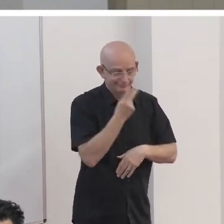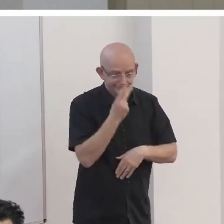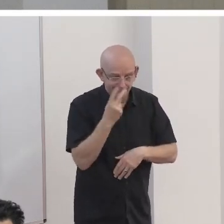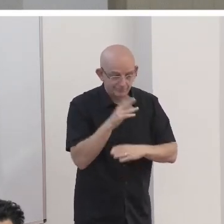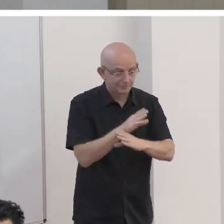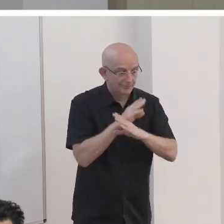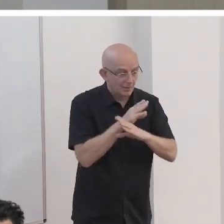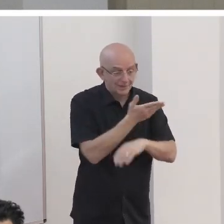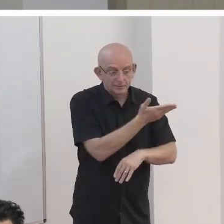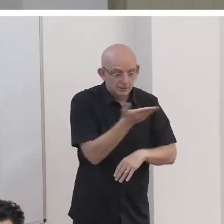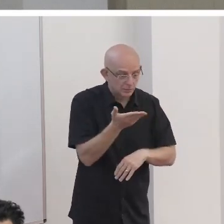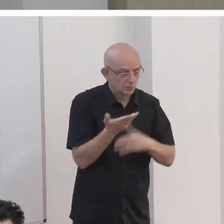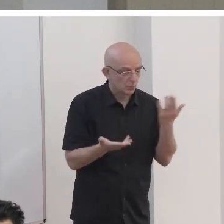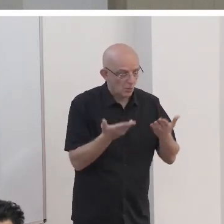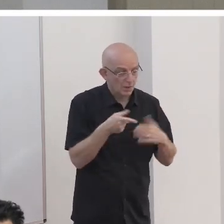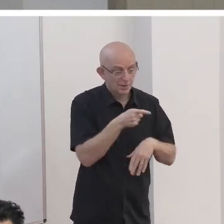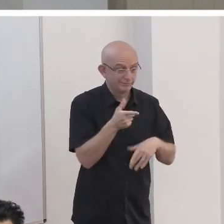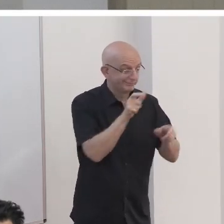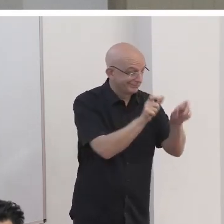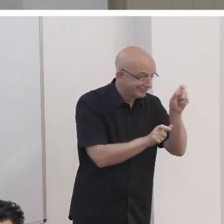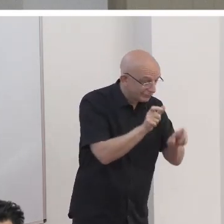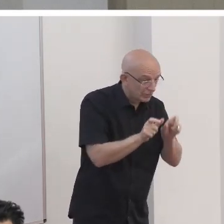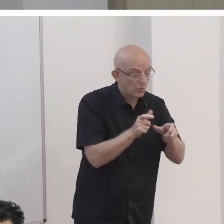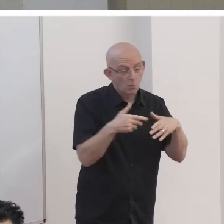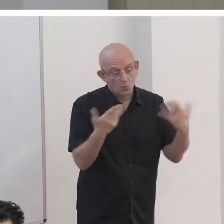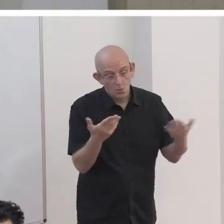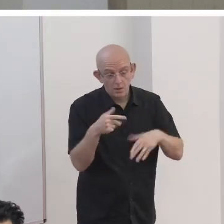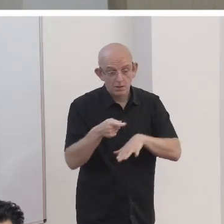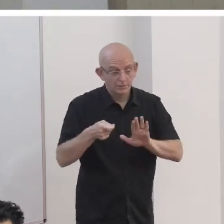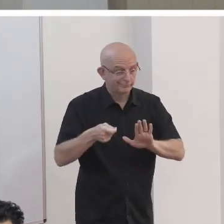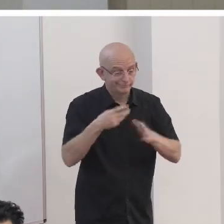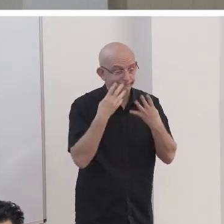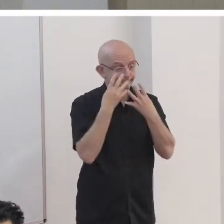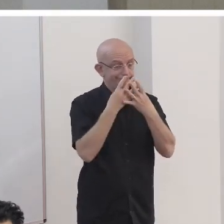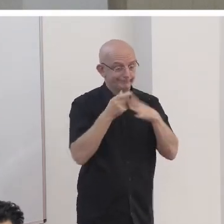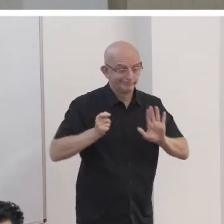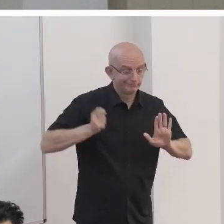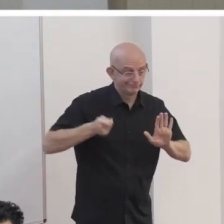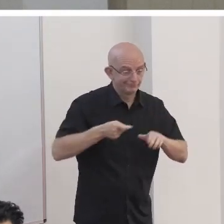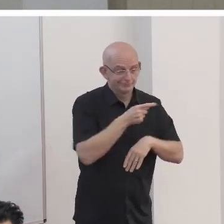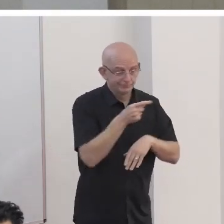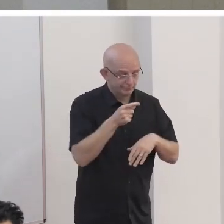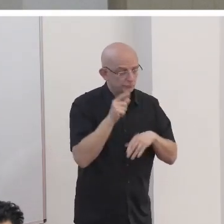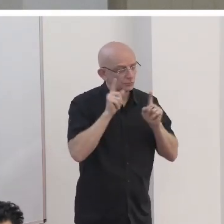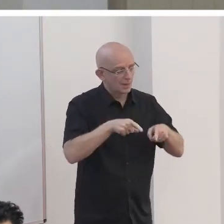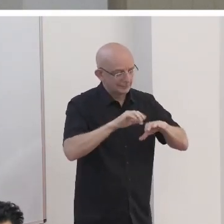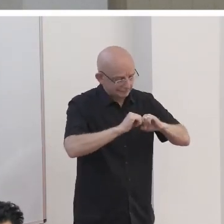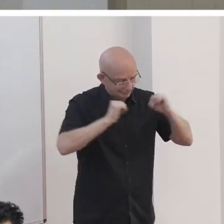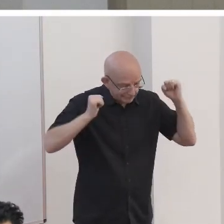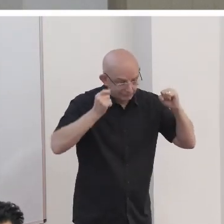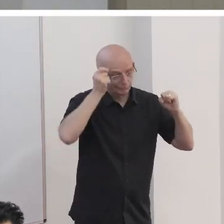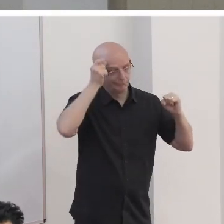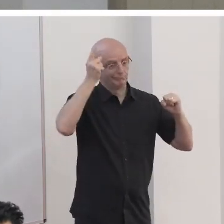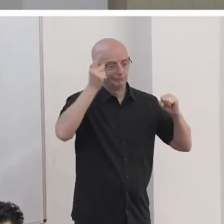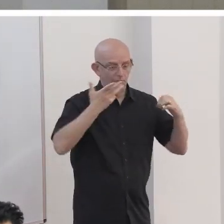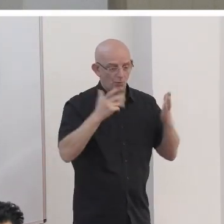of rights. And that's been very clear in the jurisprudence of the Committee on the Rights of Persons with Disability, that access to justice